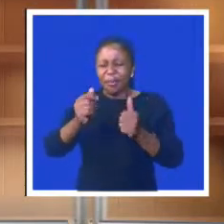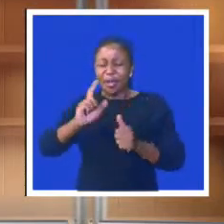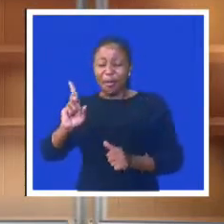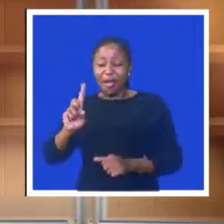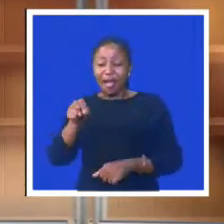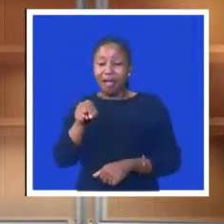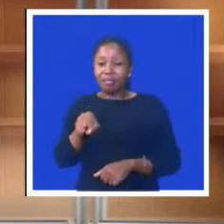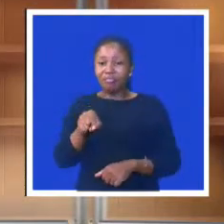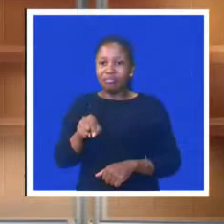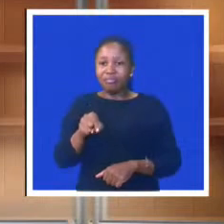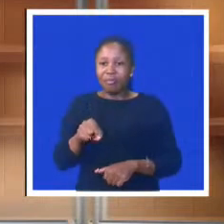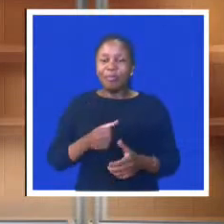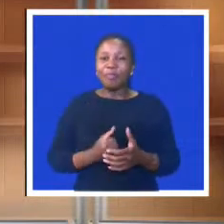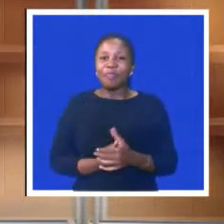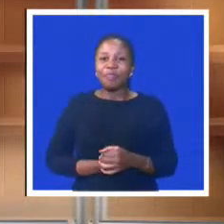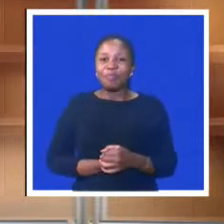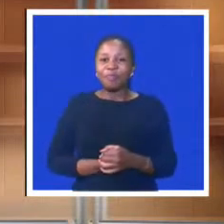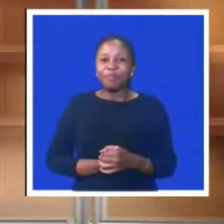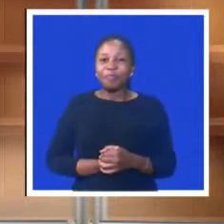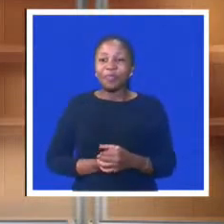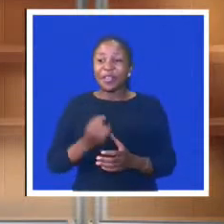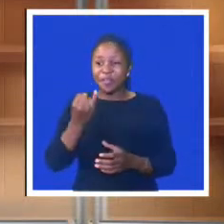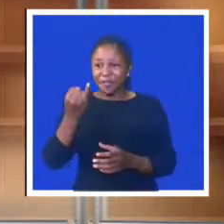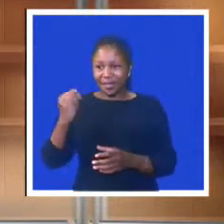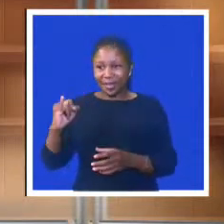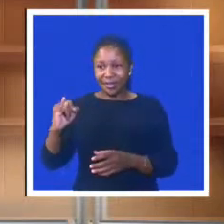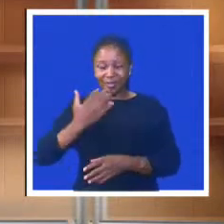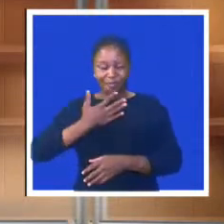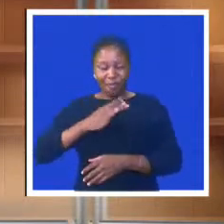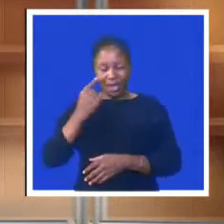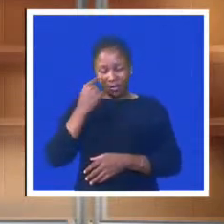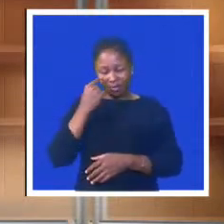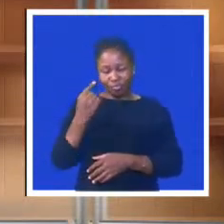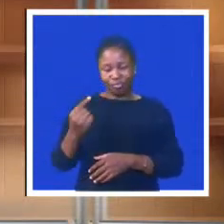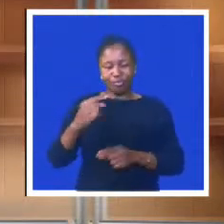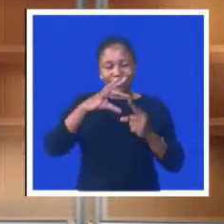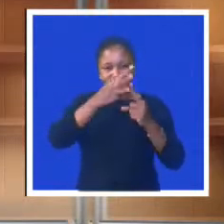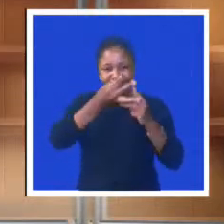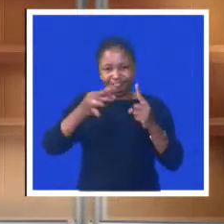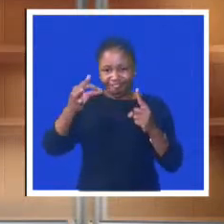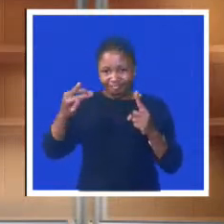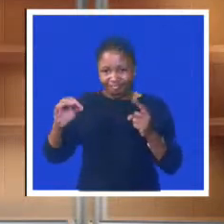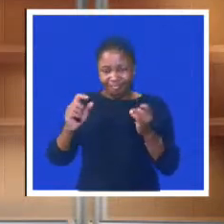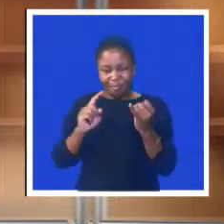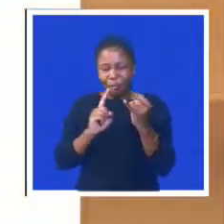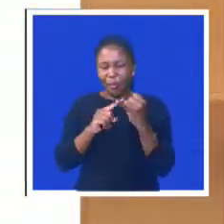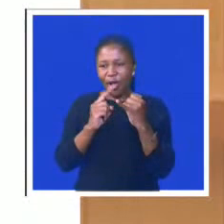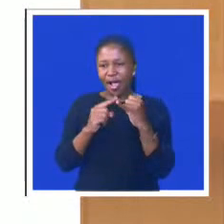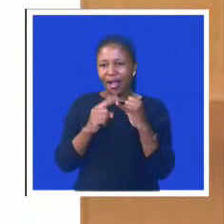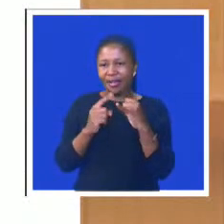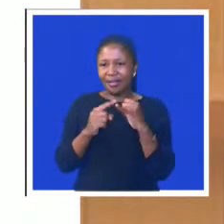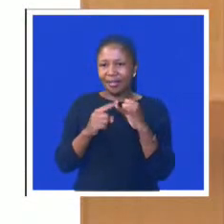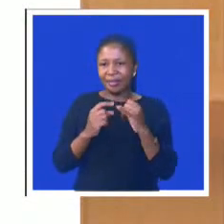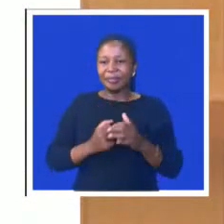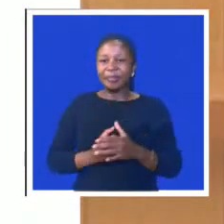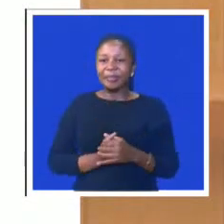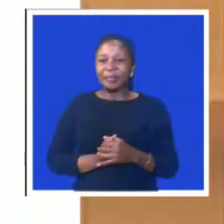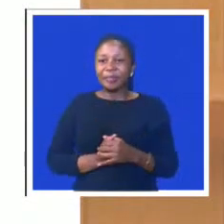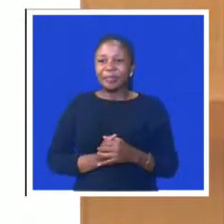right, let us look at these sentences. Sentence number 1. Sentence number 1.